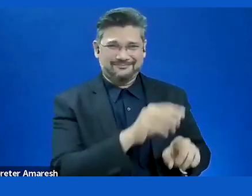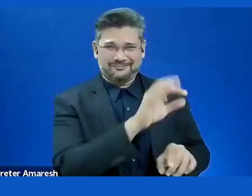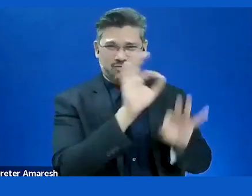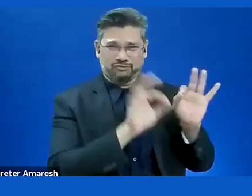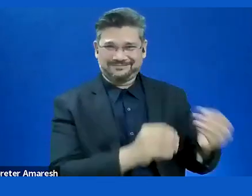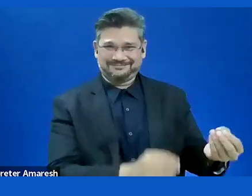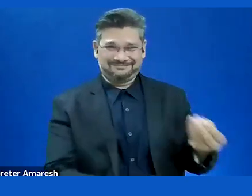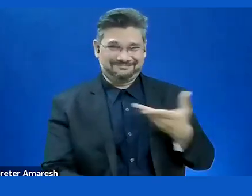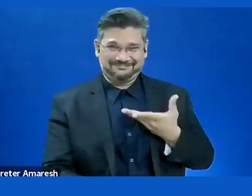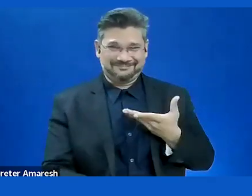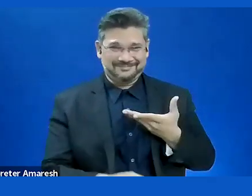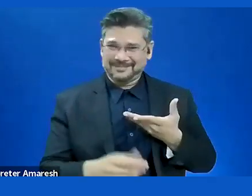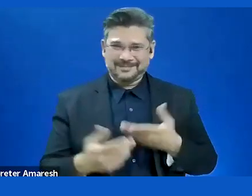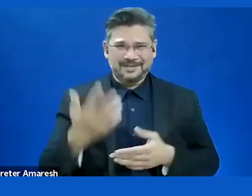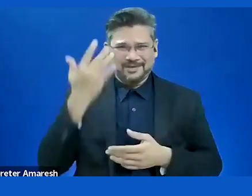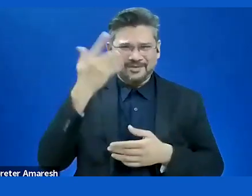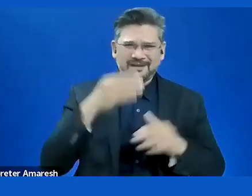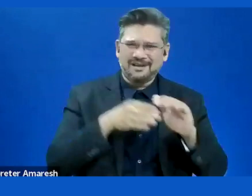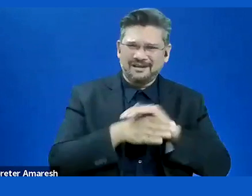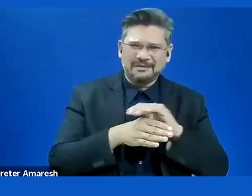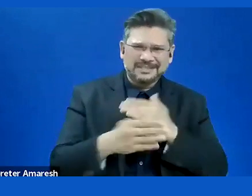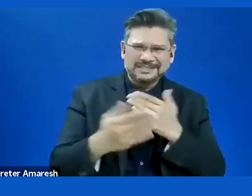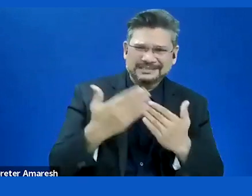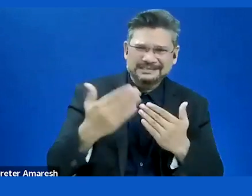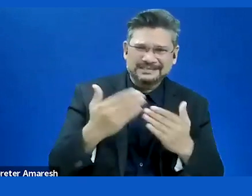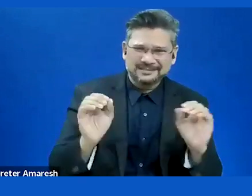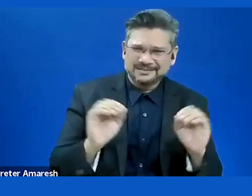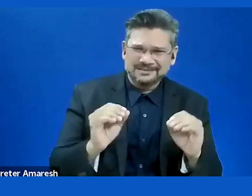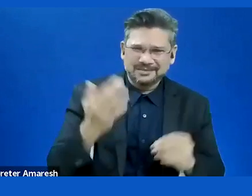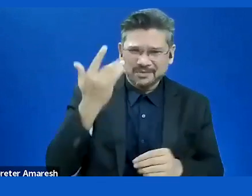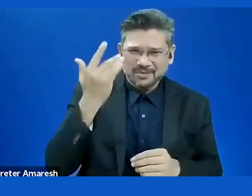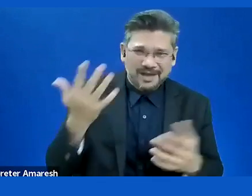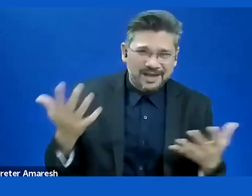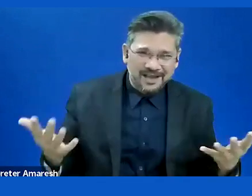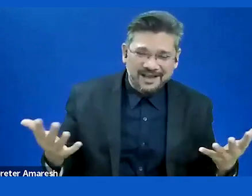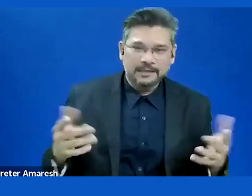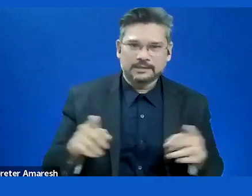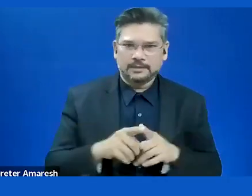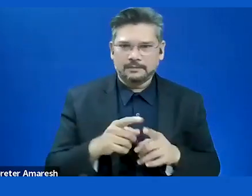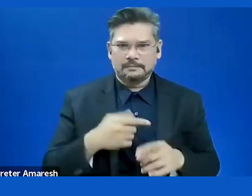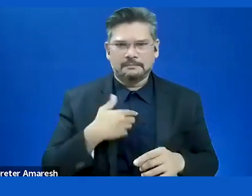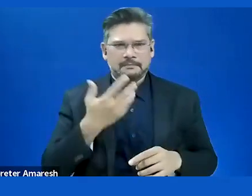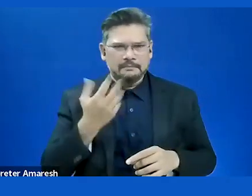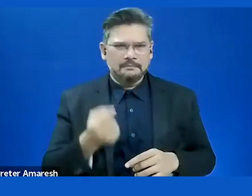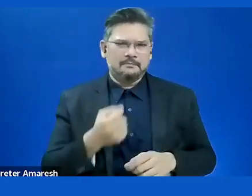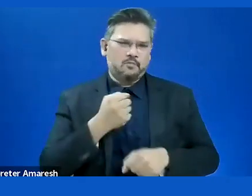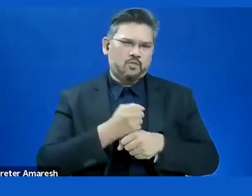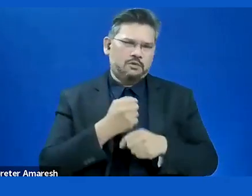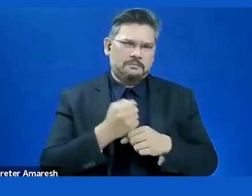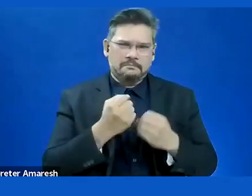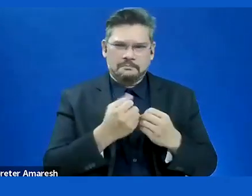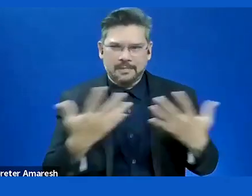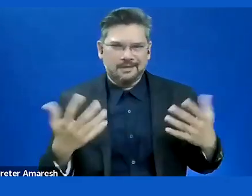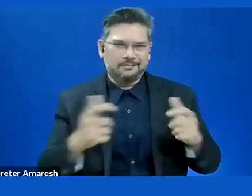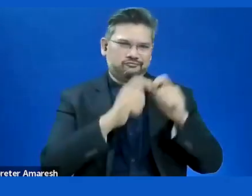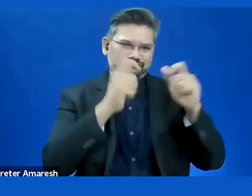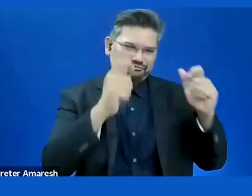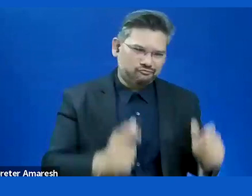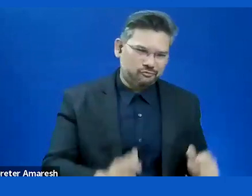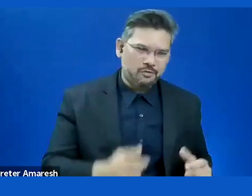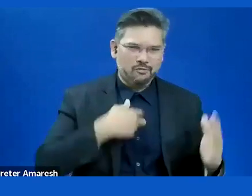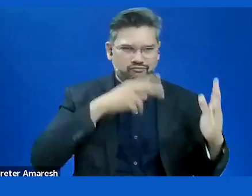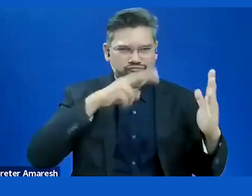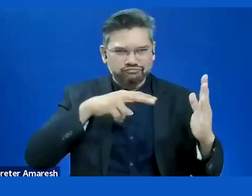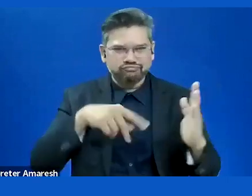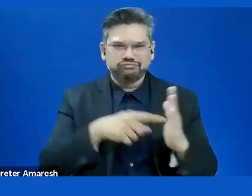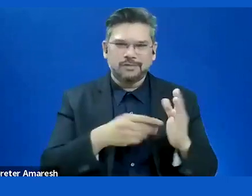at the W3C and worked on some of these documents that explain how to use the standards and all that. And people just